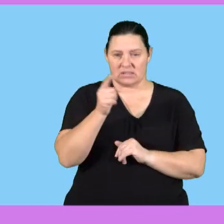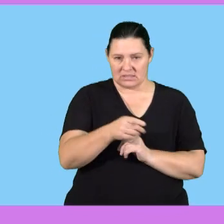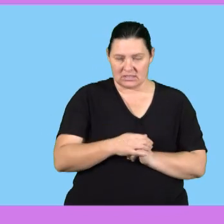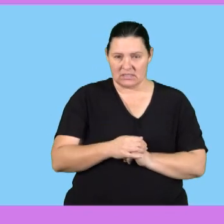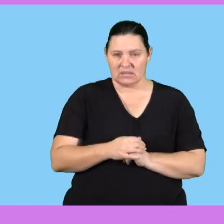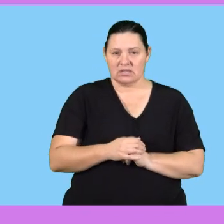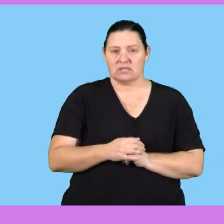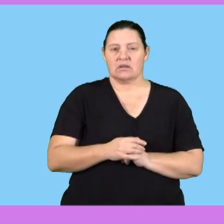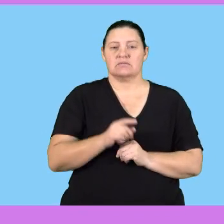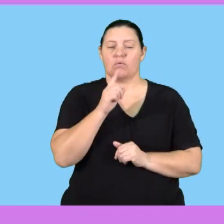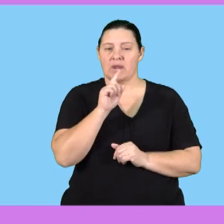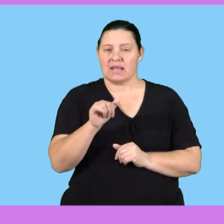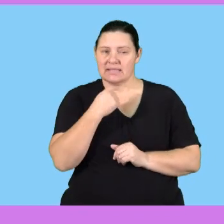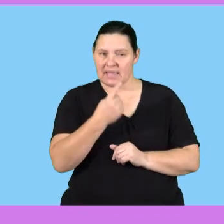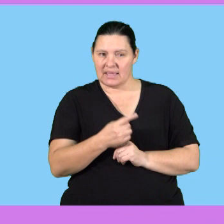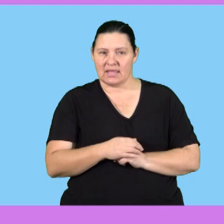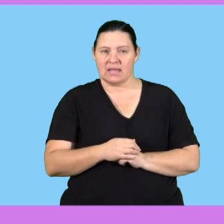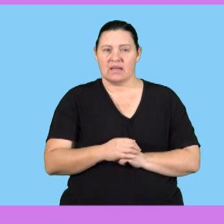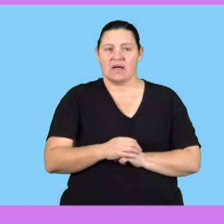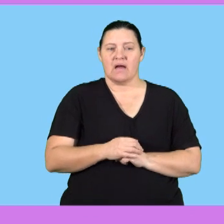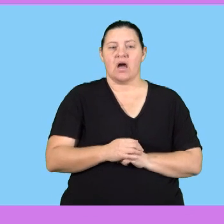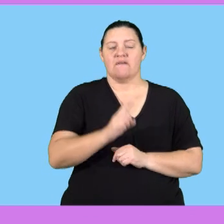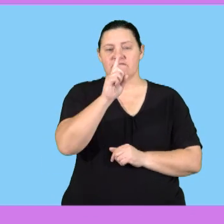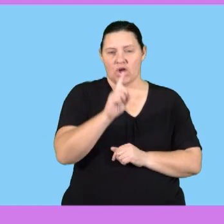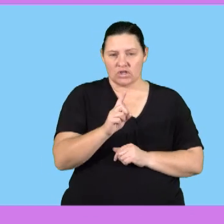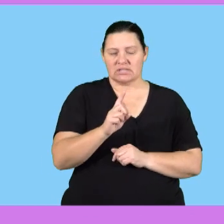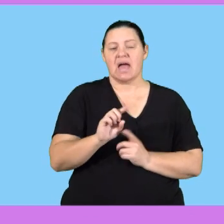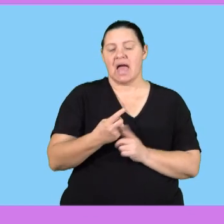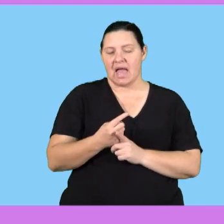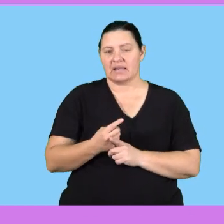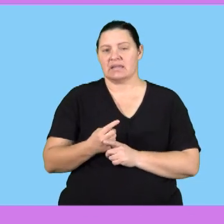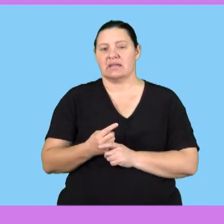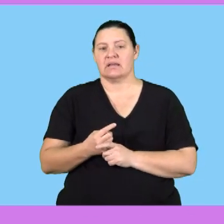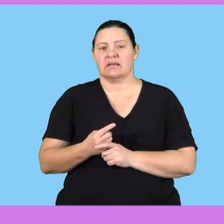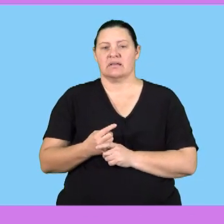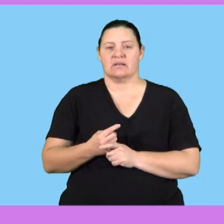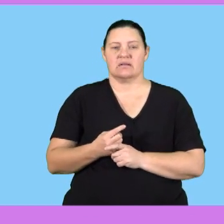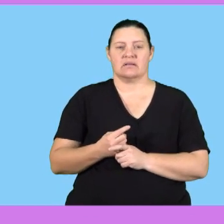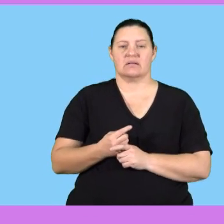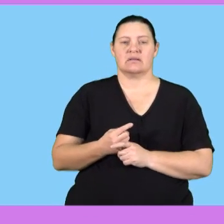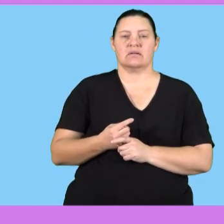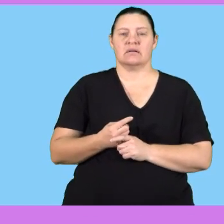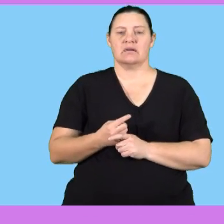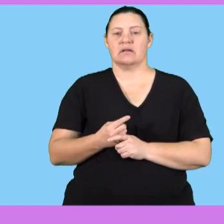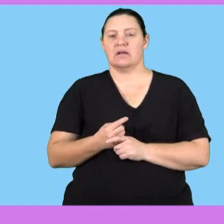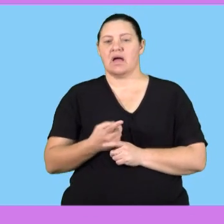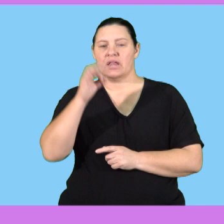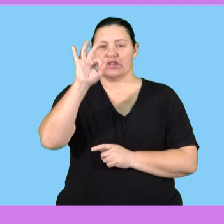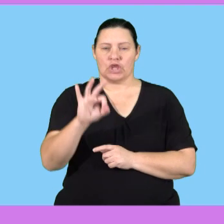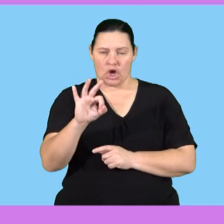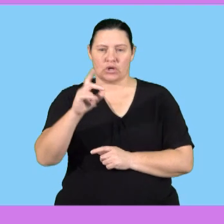growth charts. 1a says, find the first and the third quartile length for this boy in